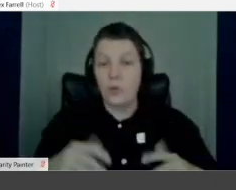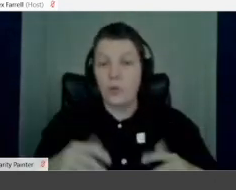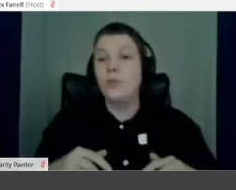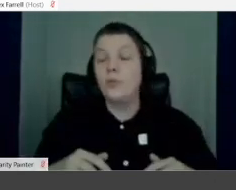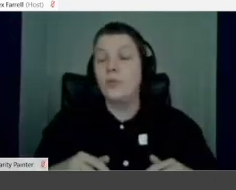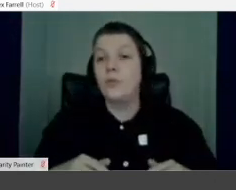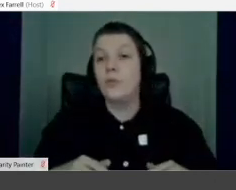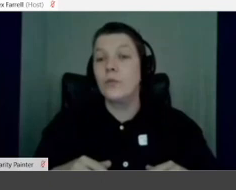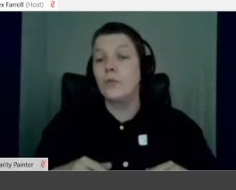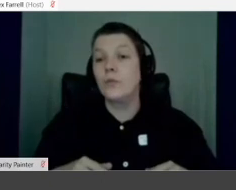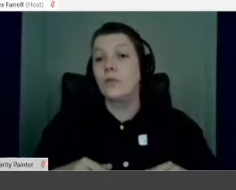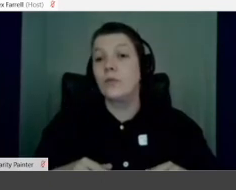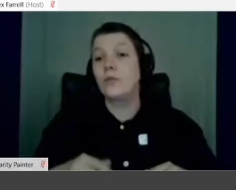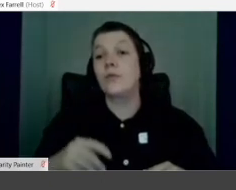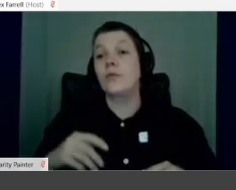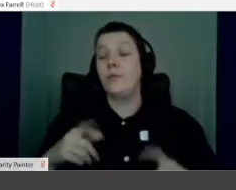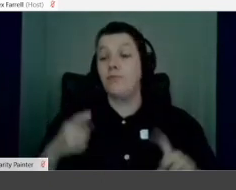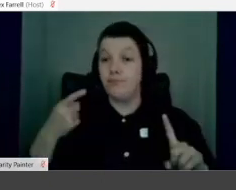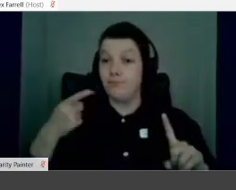making something accessible